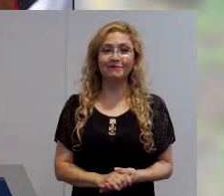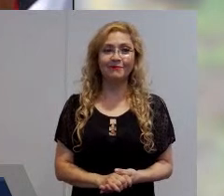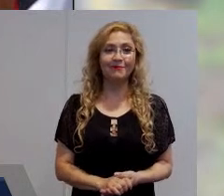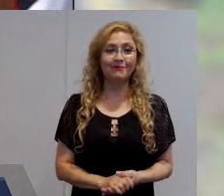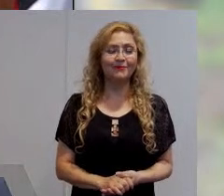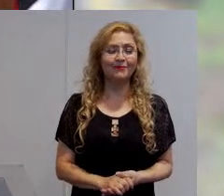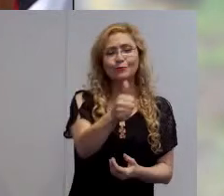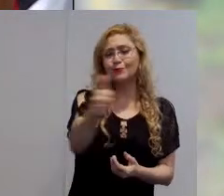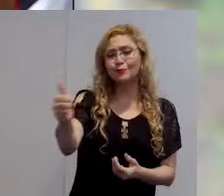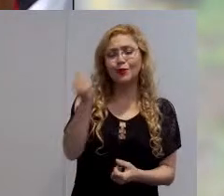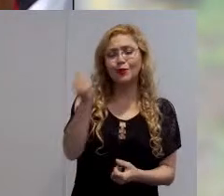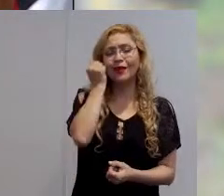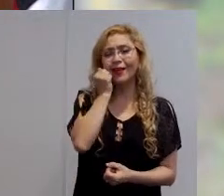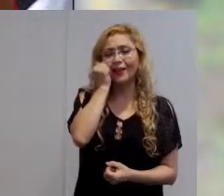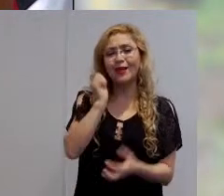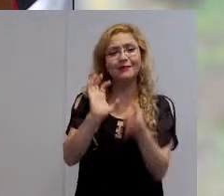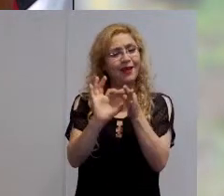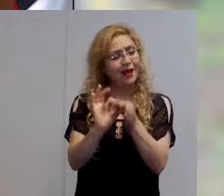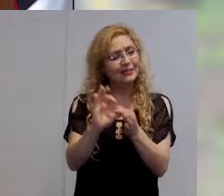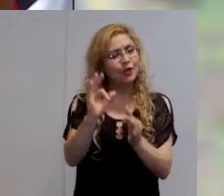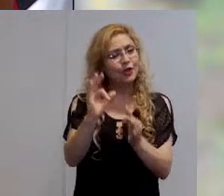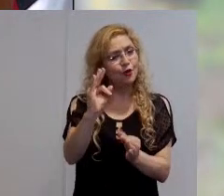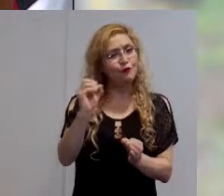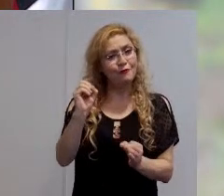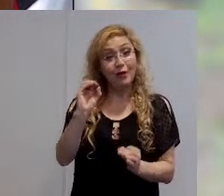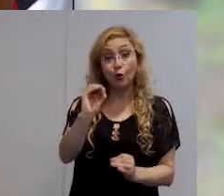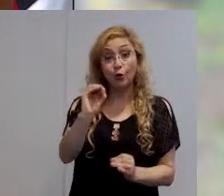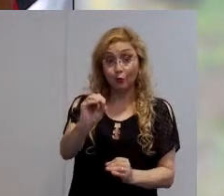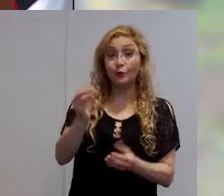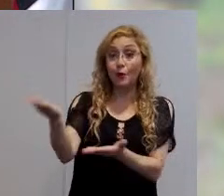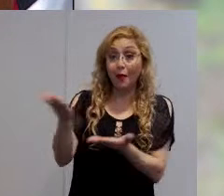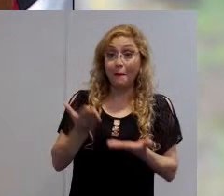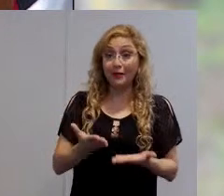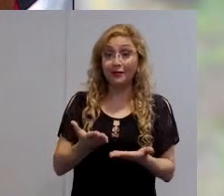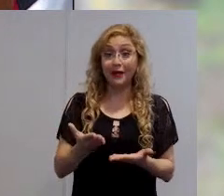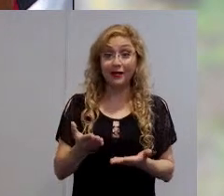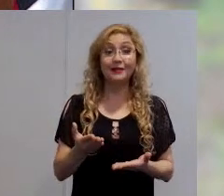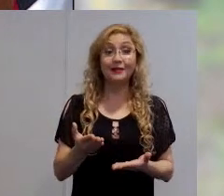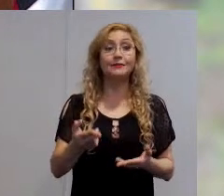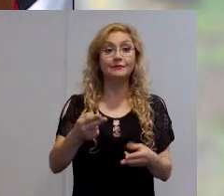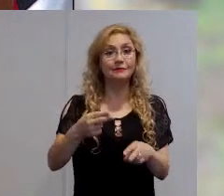My dear authorities, I'd like to thank FAO and our INDAP.